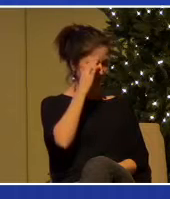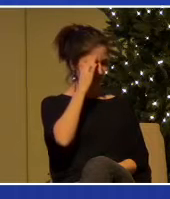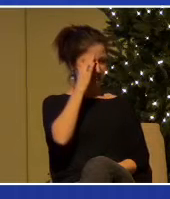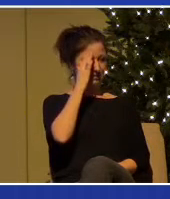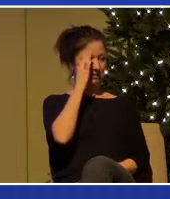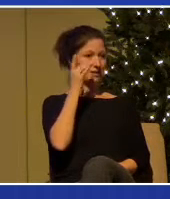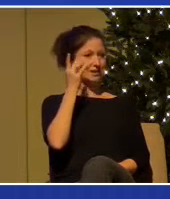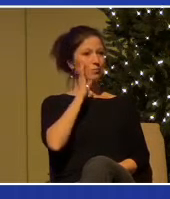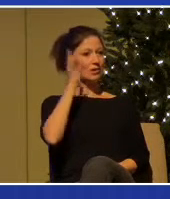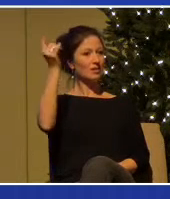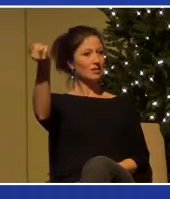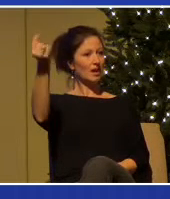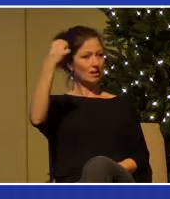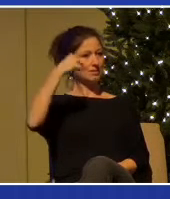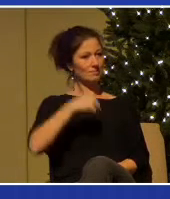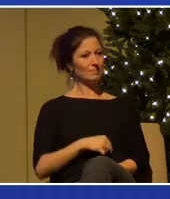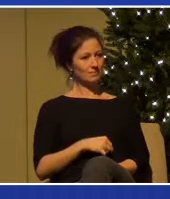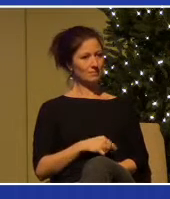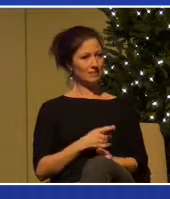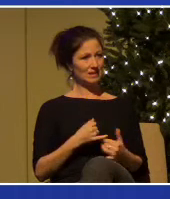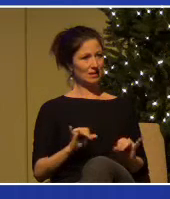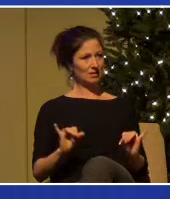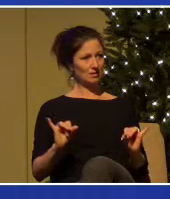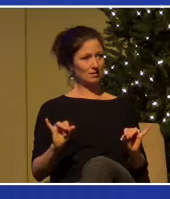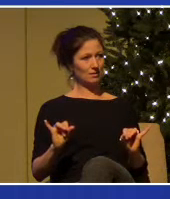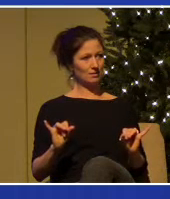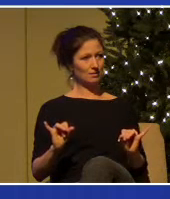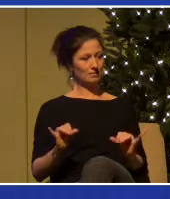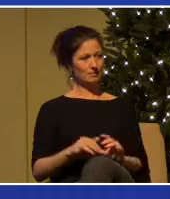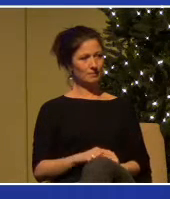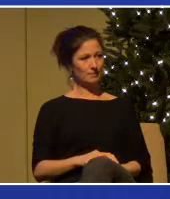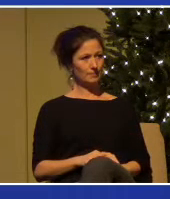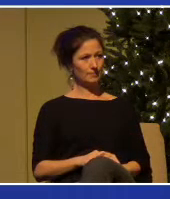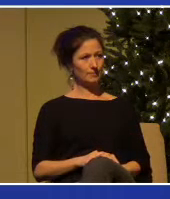comes to those places.